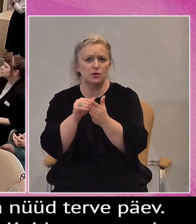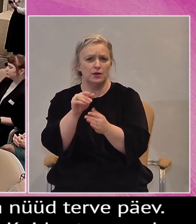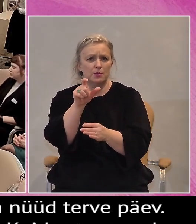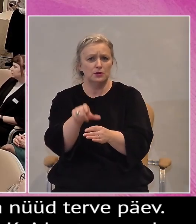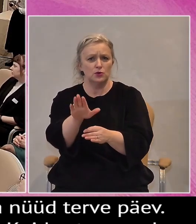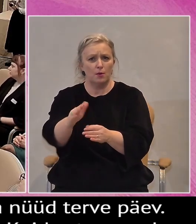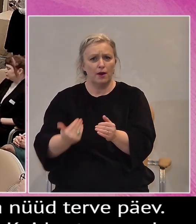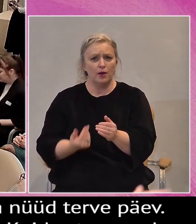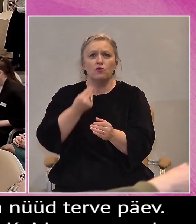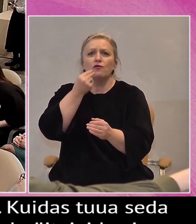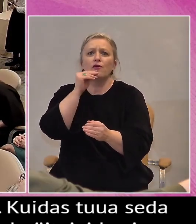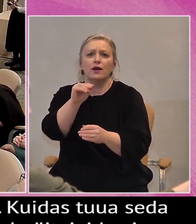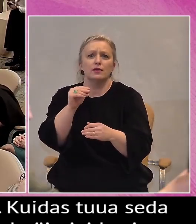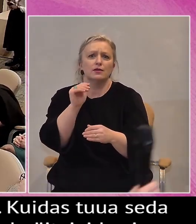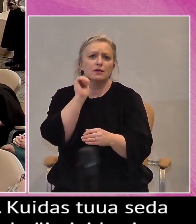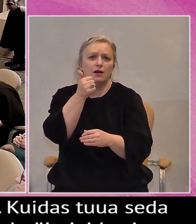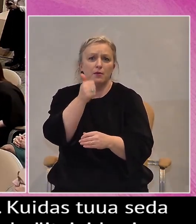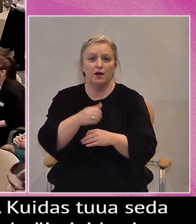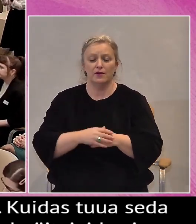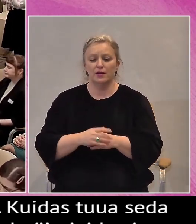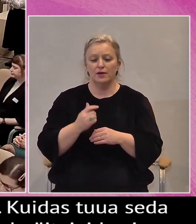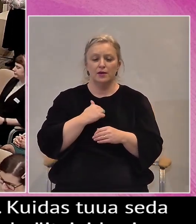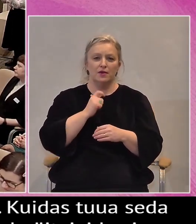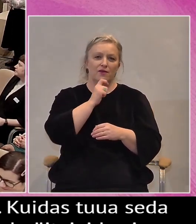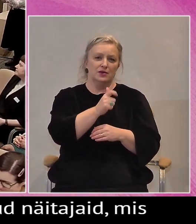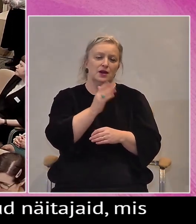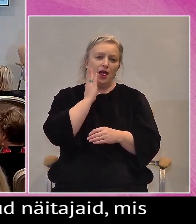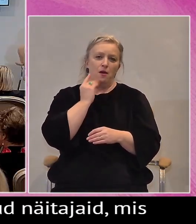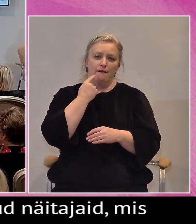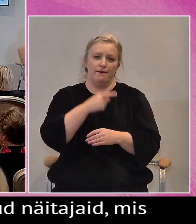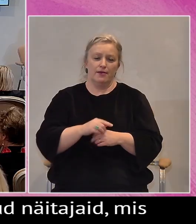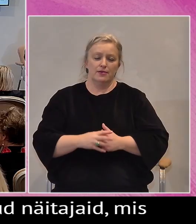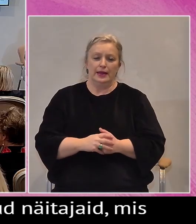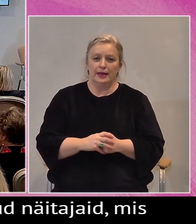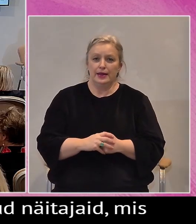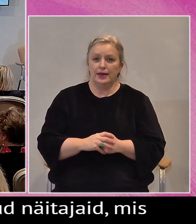the algorithm, the improvement of everyday quality of life?